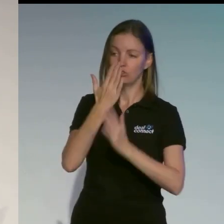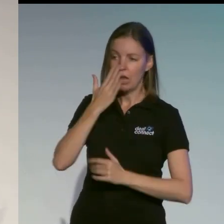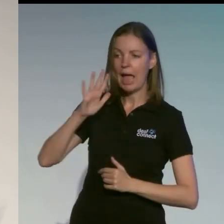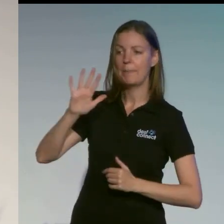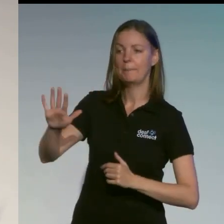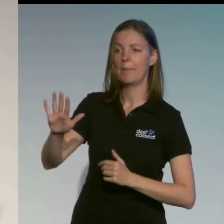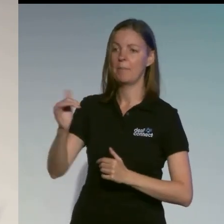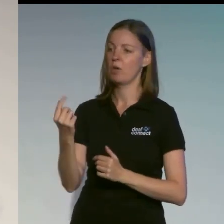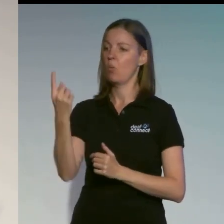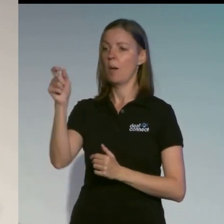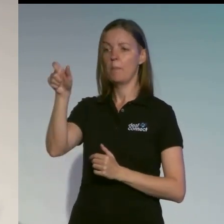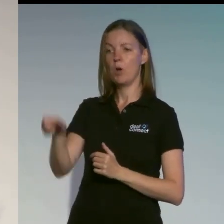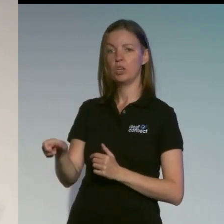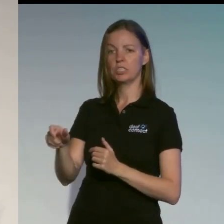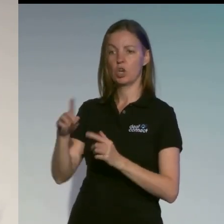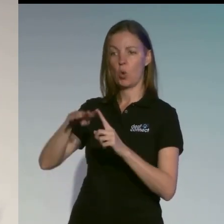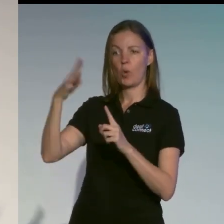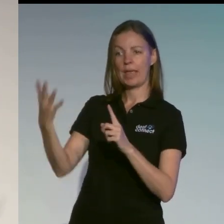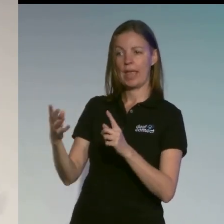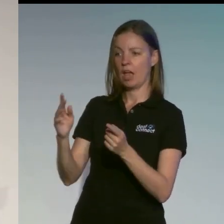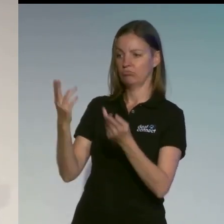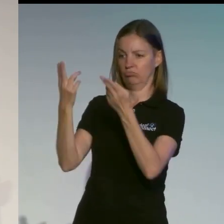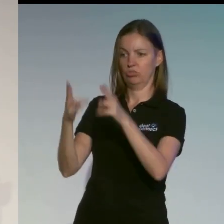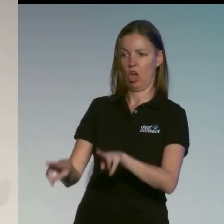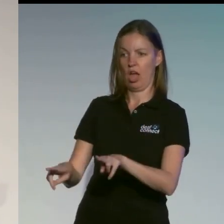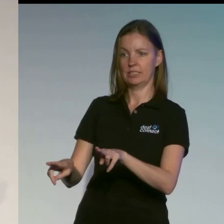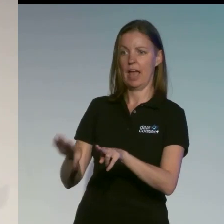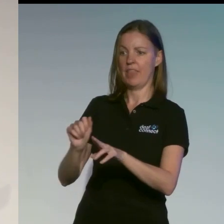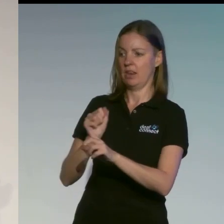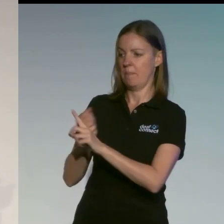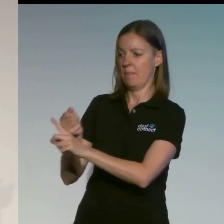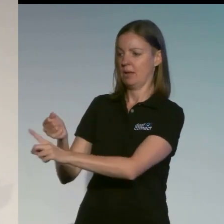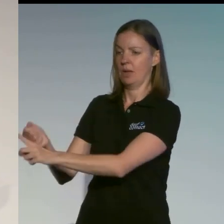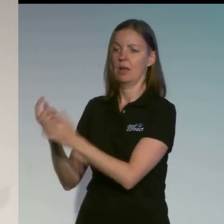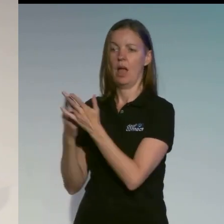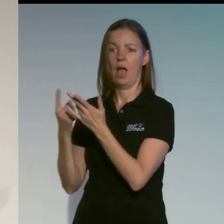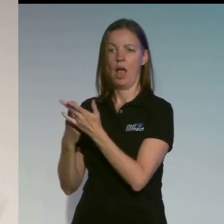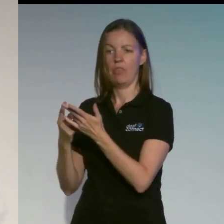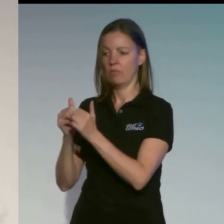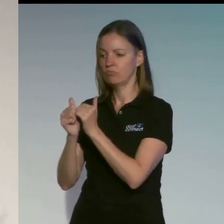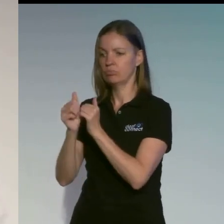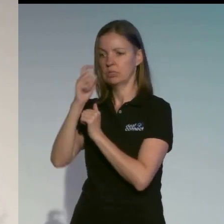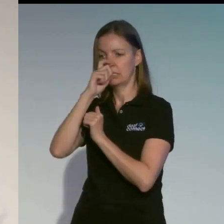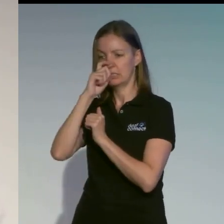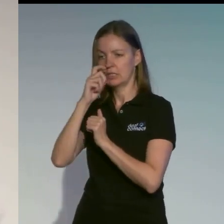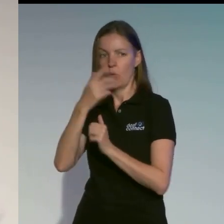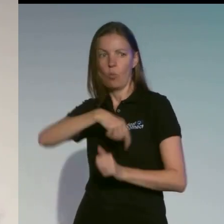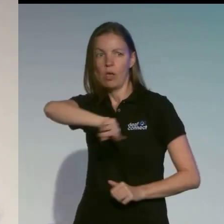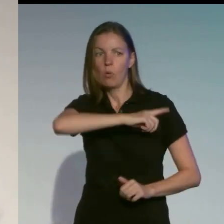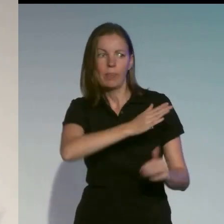person being queer may have dire consequences for other siblings. These are all really common forms of conversion practices that we don't often hear